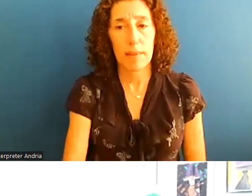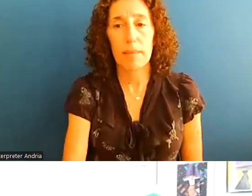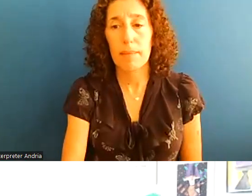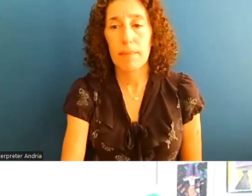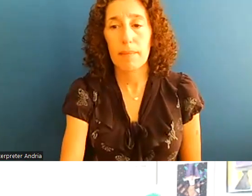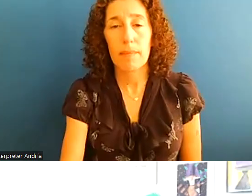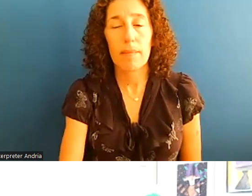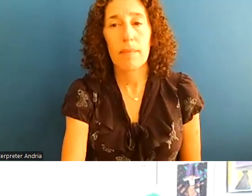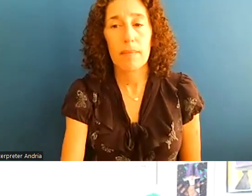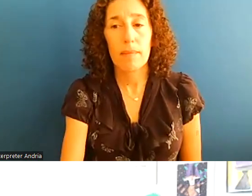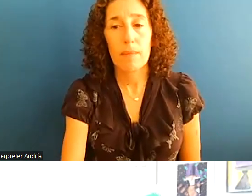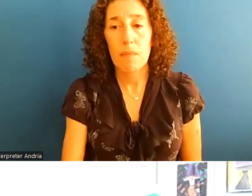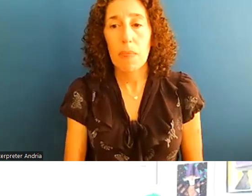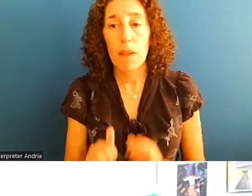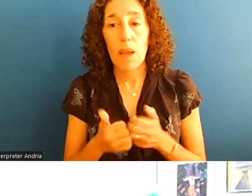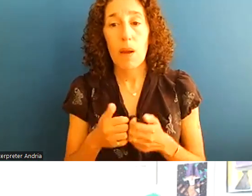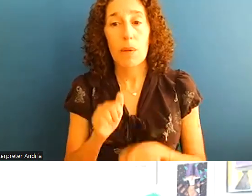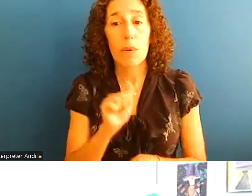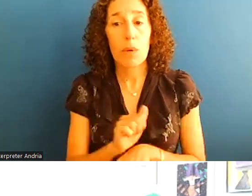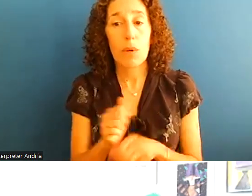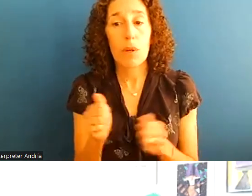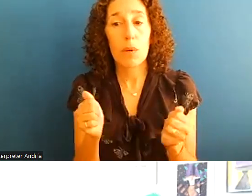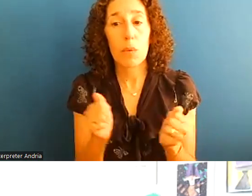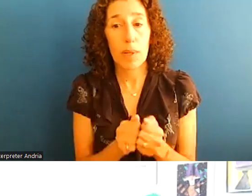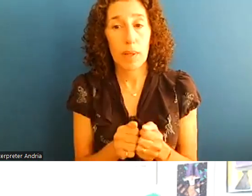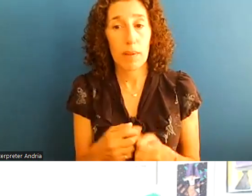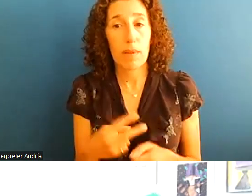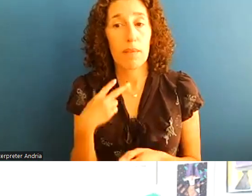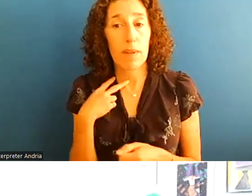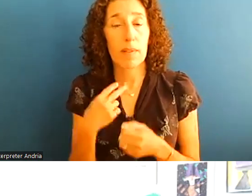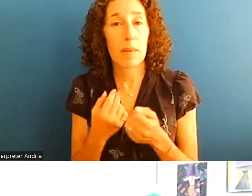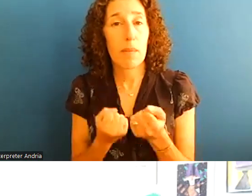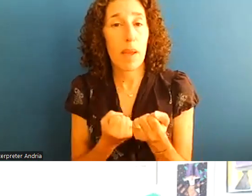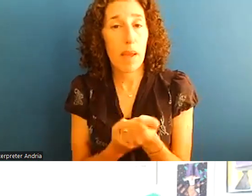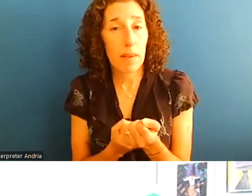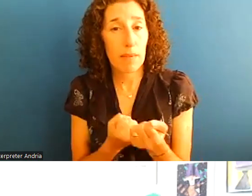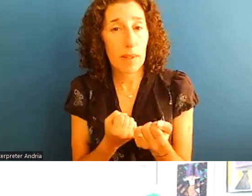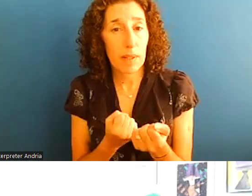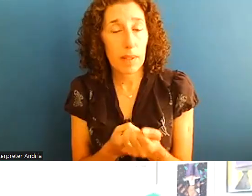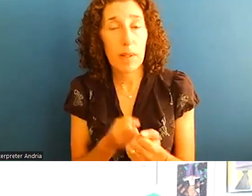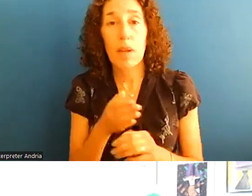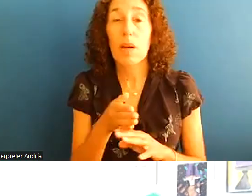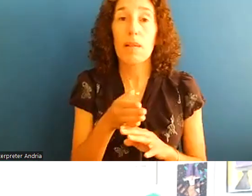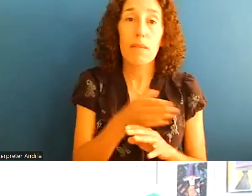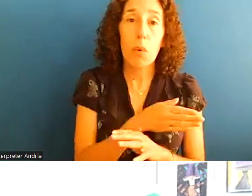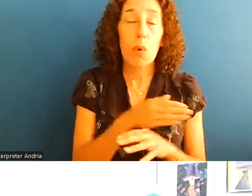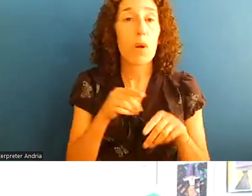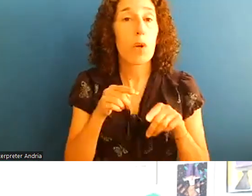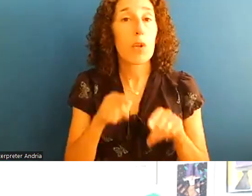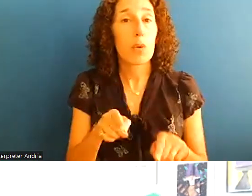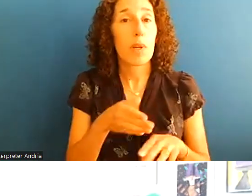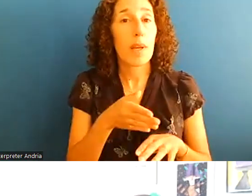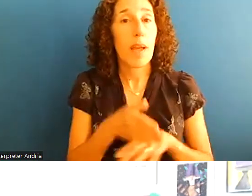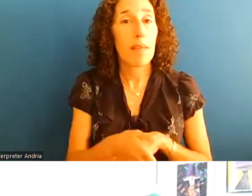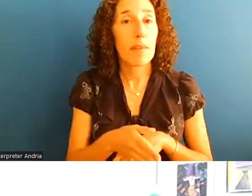advocates throughout the sexual assault response process? So this can include before, during, or after an exam or